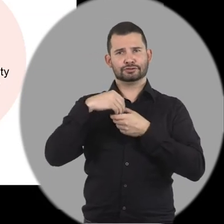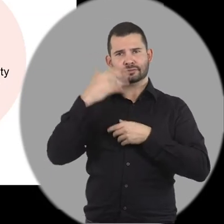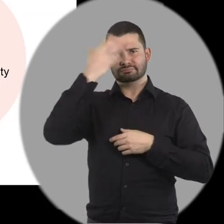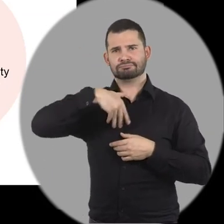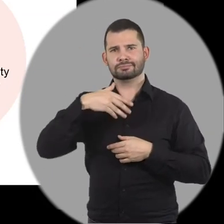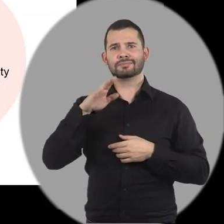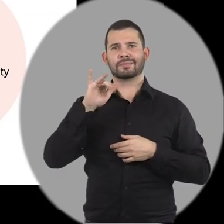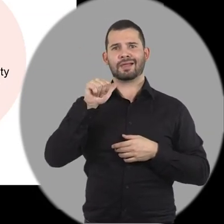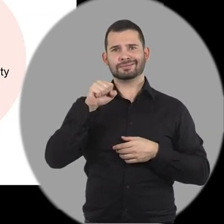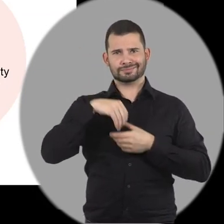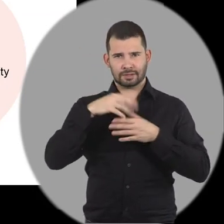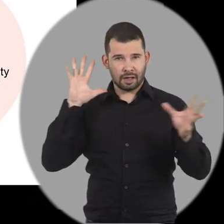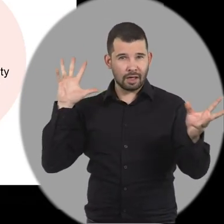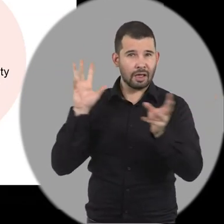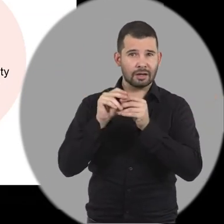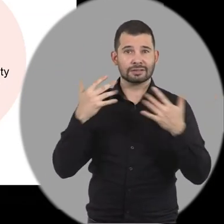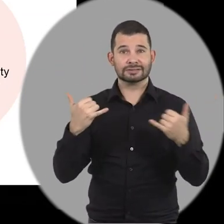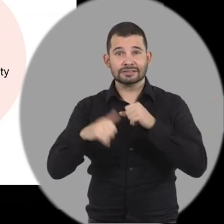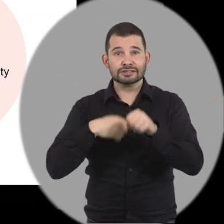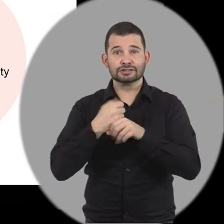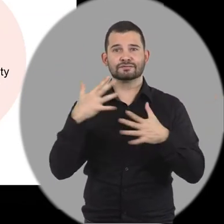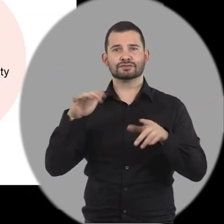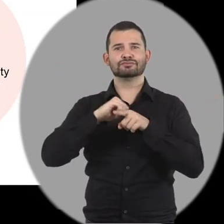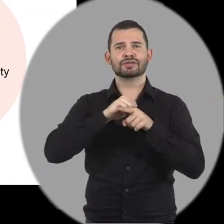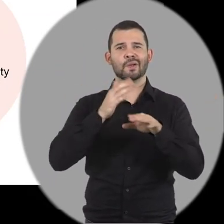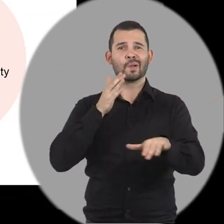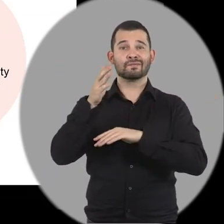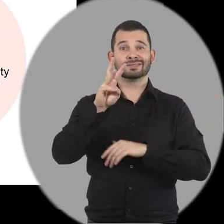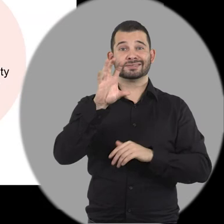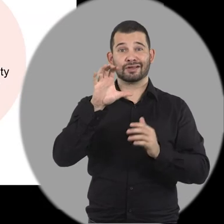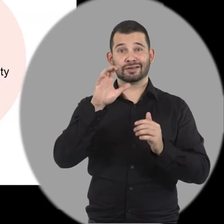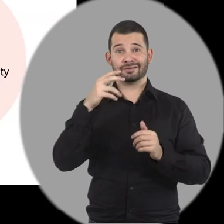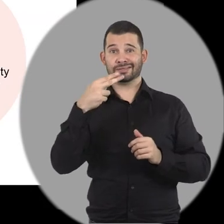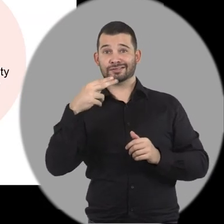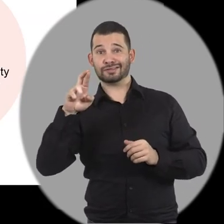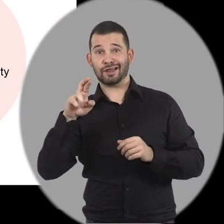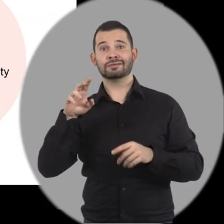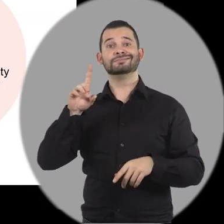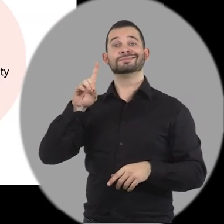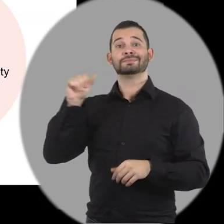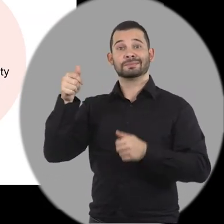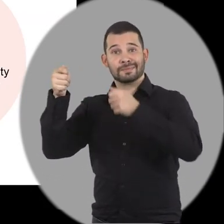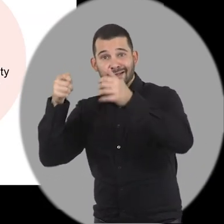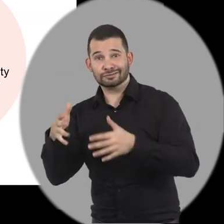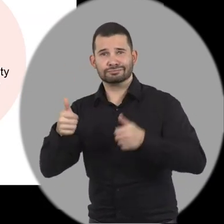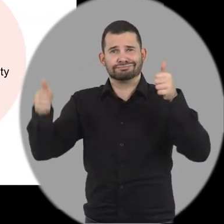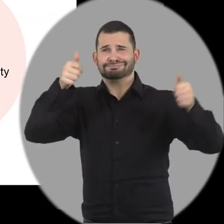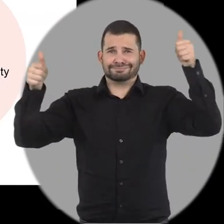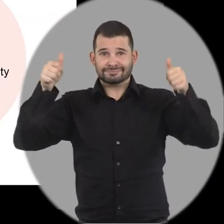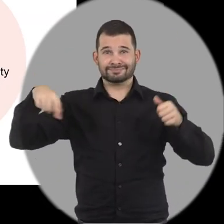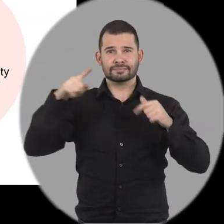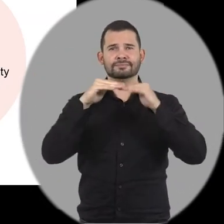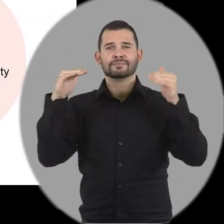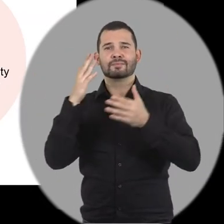bias, and by the end of this year, we will have trained over 600 of our human resources, disability management, and all of senior leadership